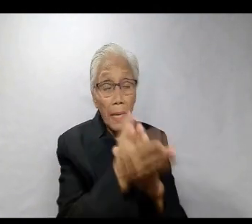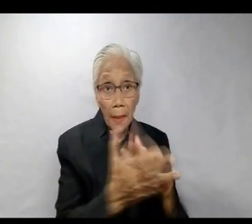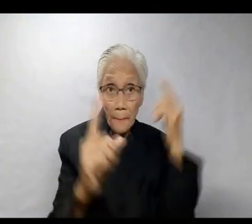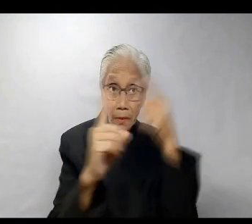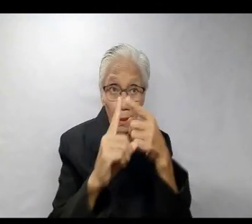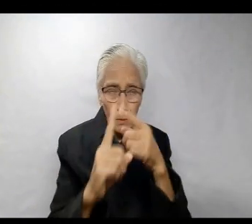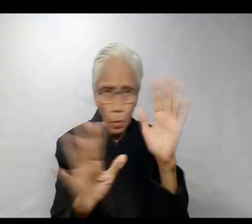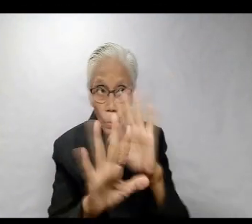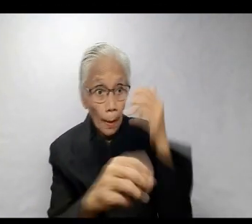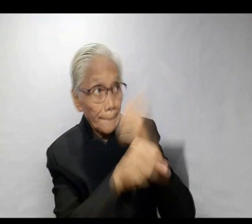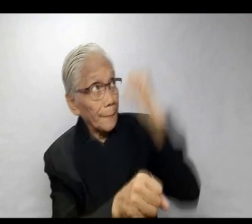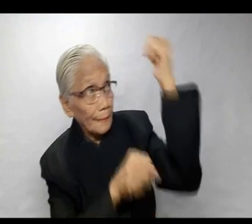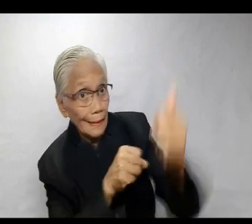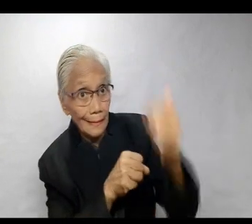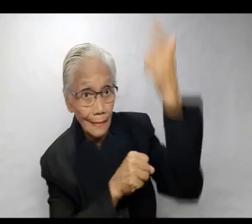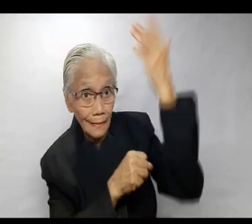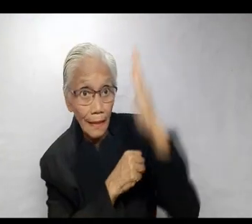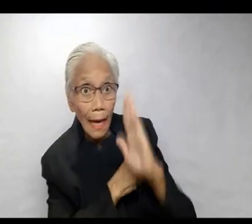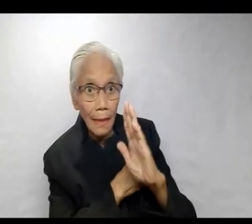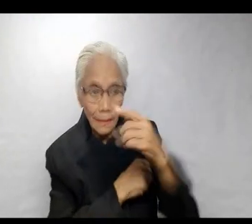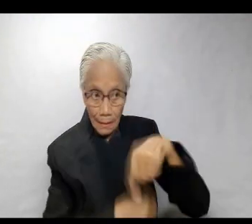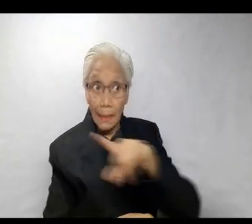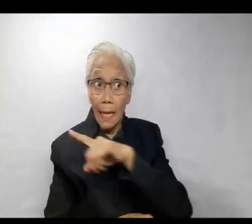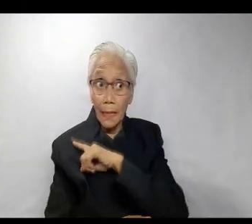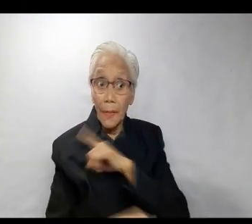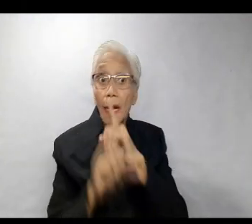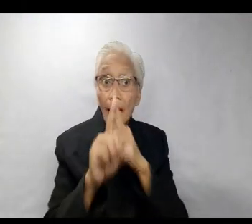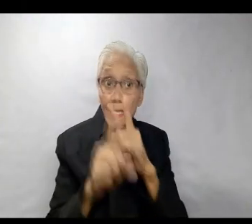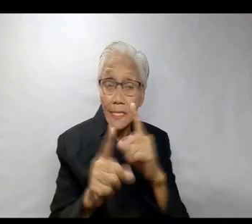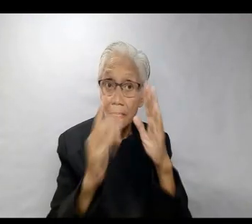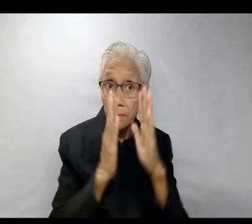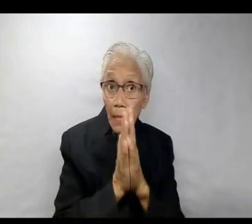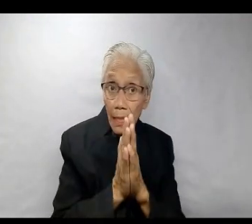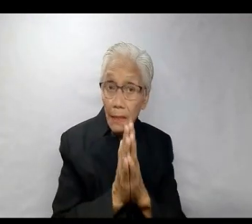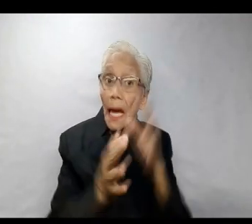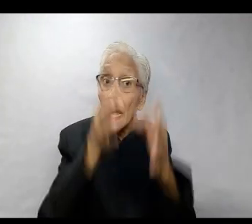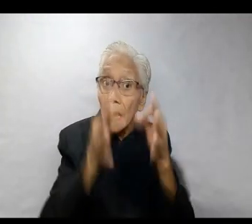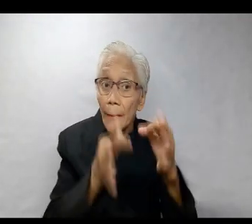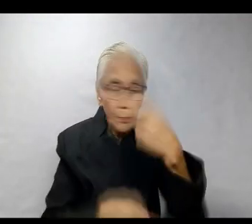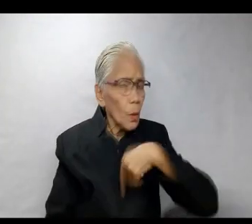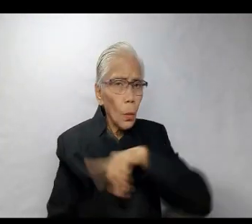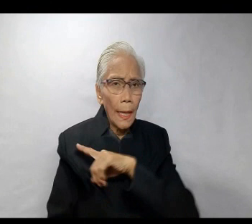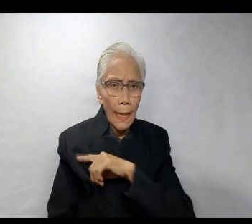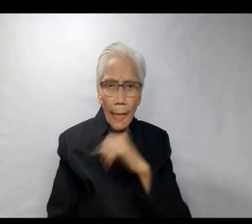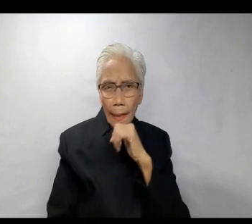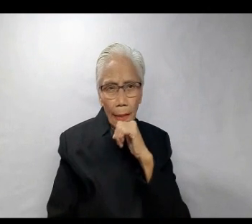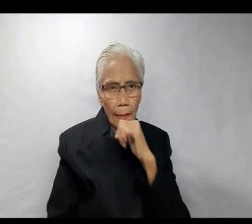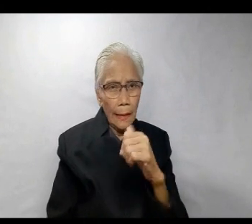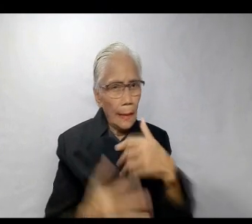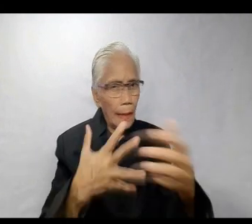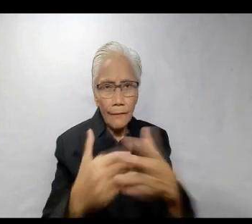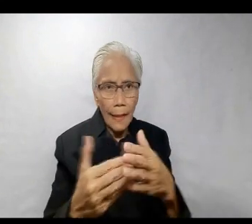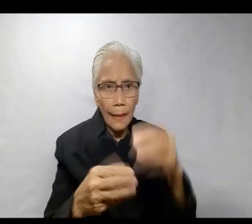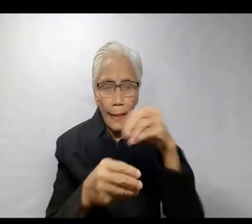Huwag nating pagbibintangan ng Diyos sa mga answered prayers natin if we are not even